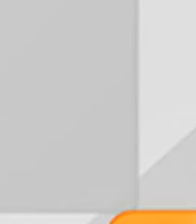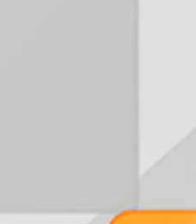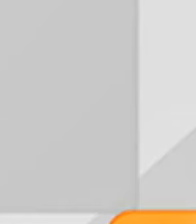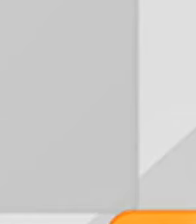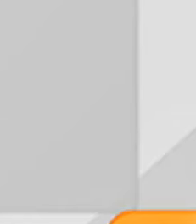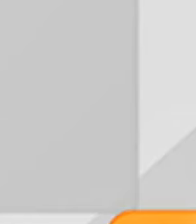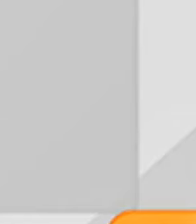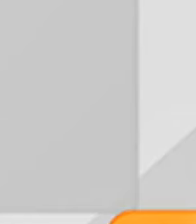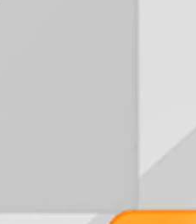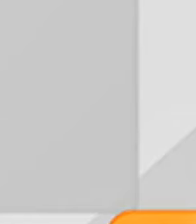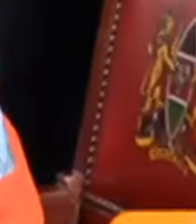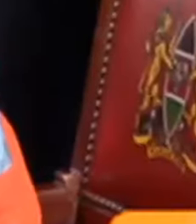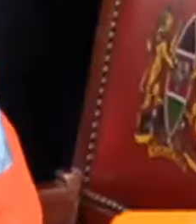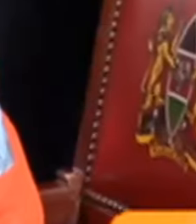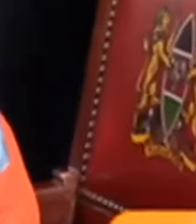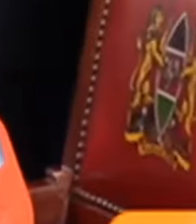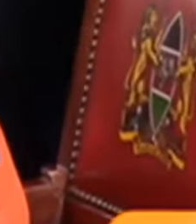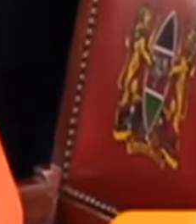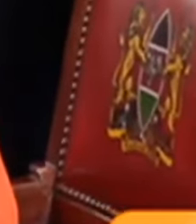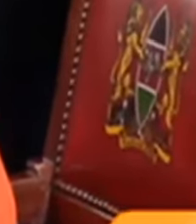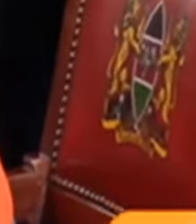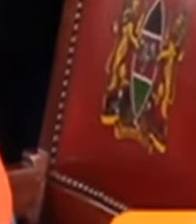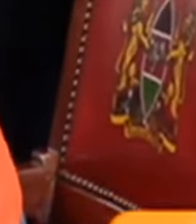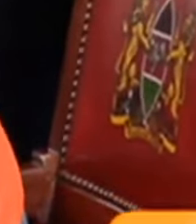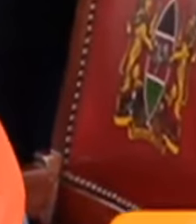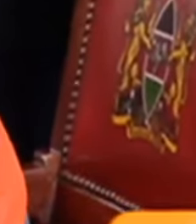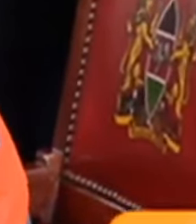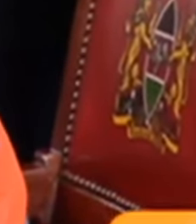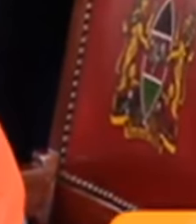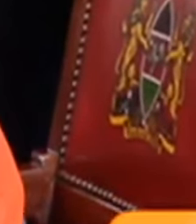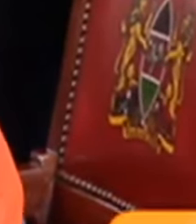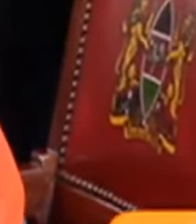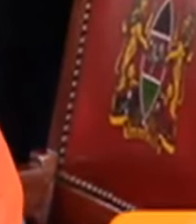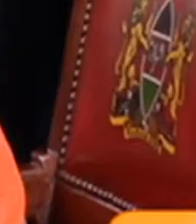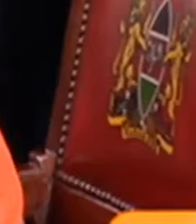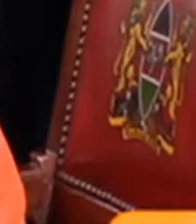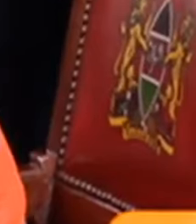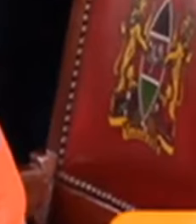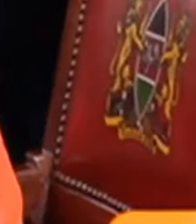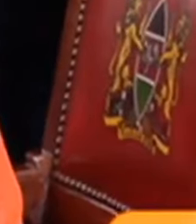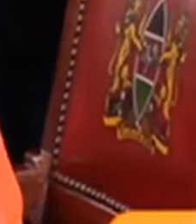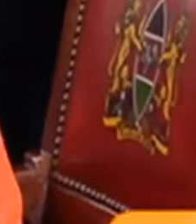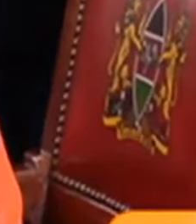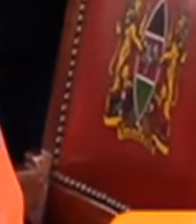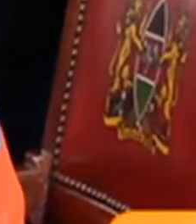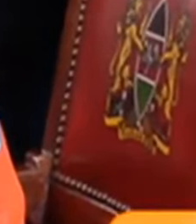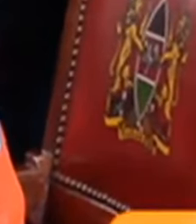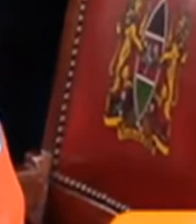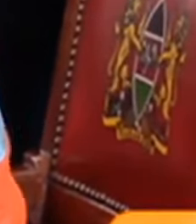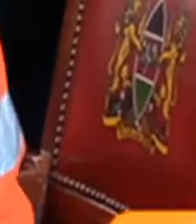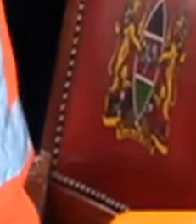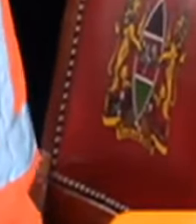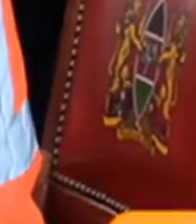schemes, including diaspora bonds. The reality is that the government has now abandoned its own pledge in its own document and